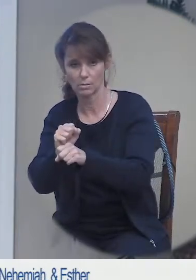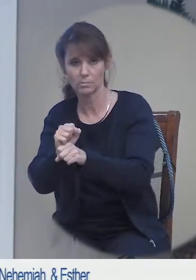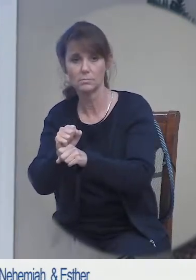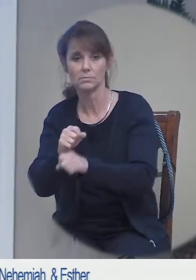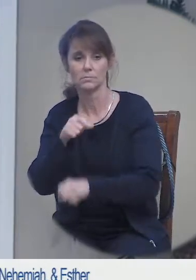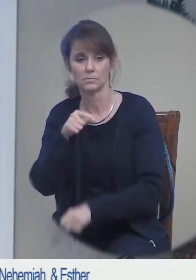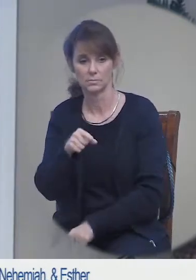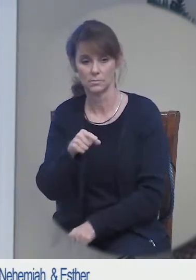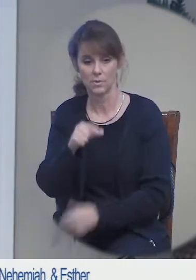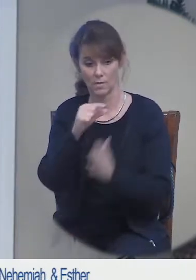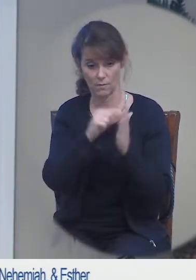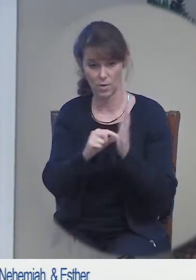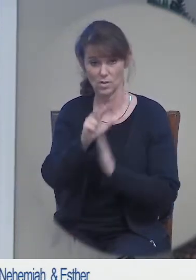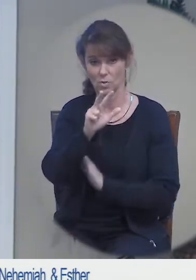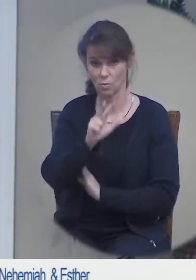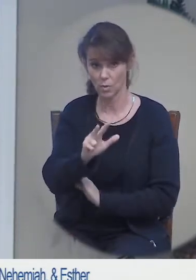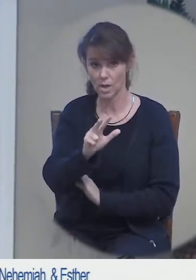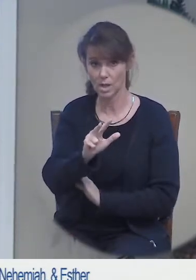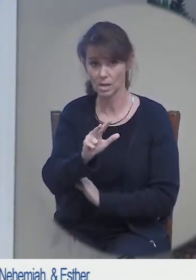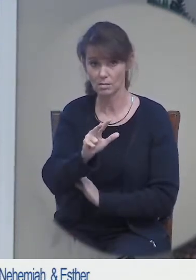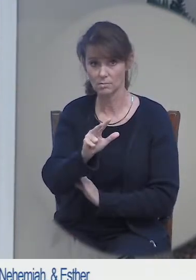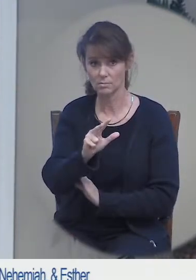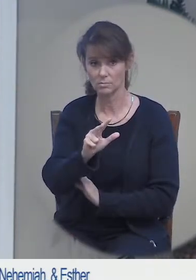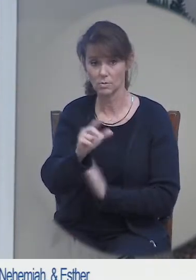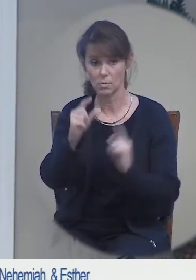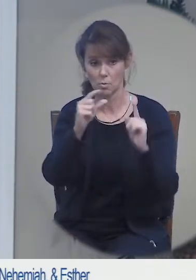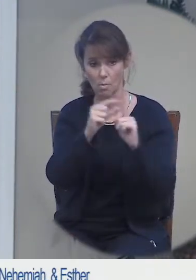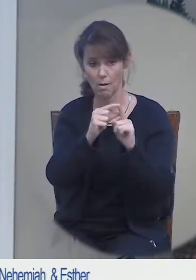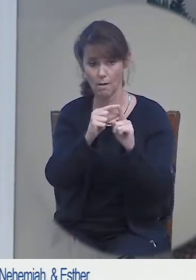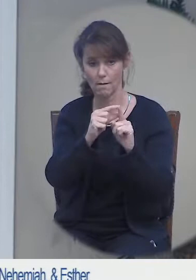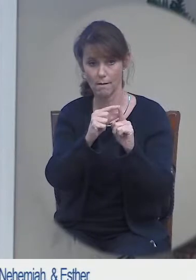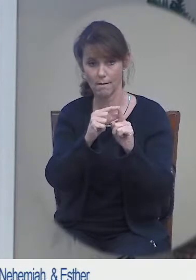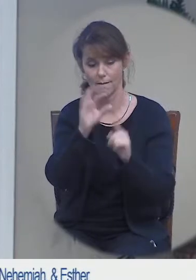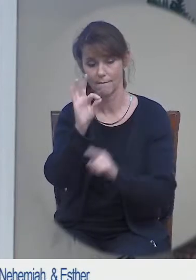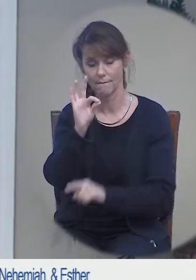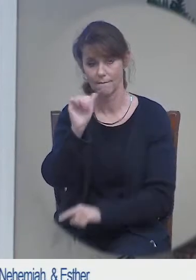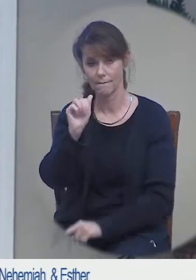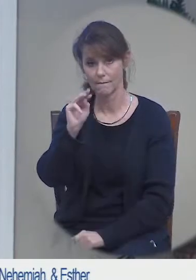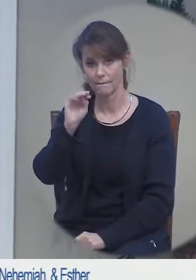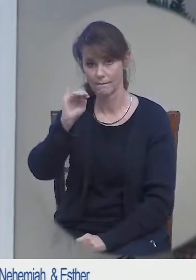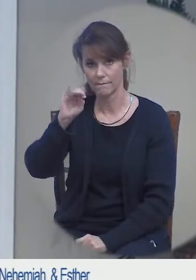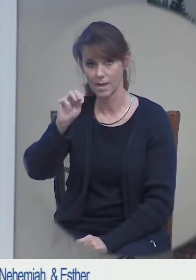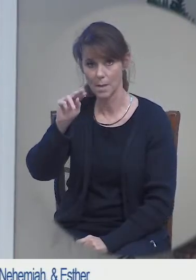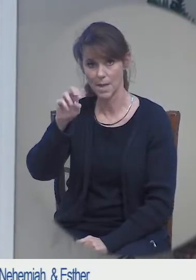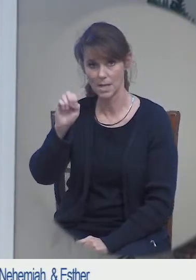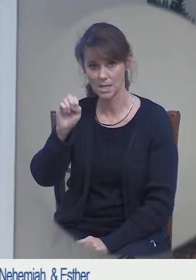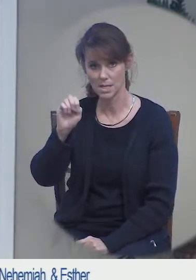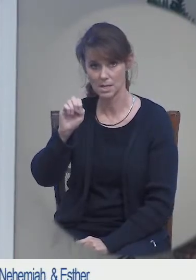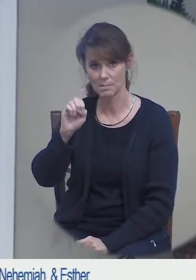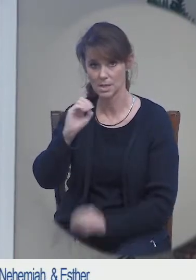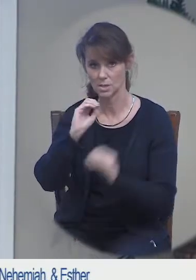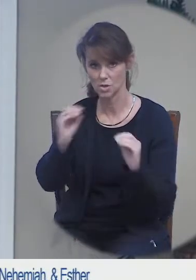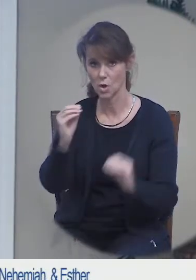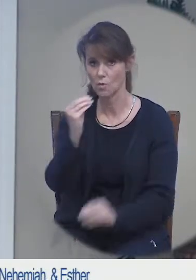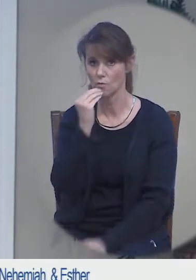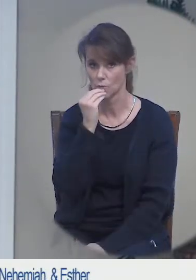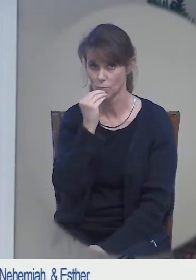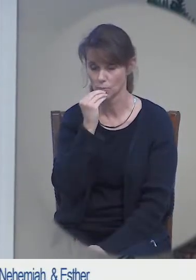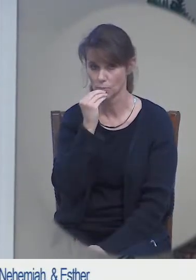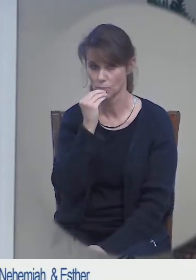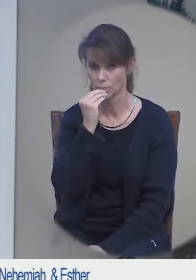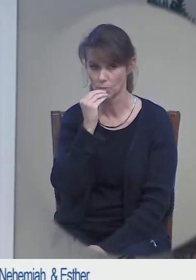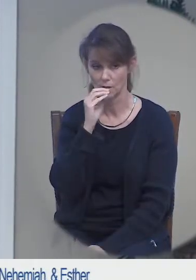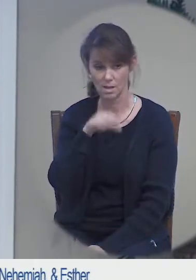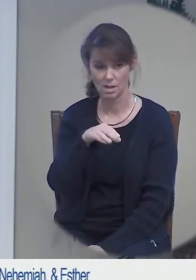famine. Okay? Now I want you to note that, because the question is this a famine as a